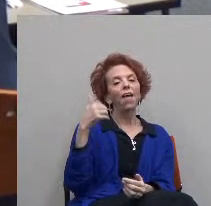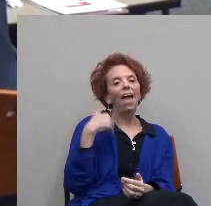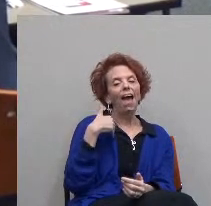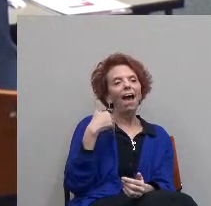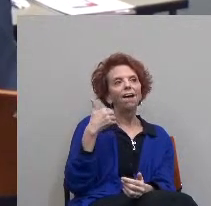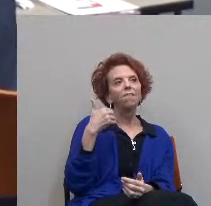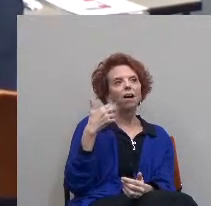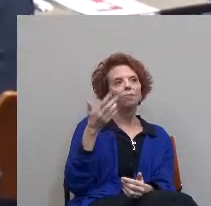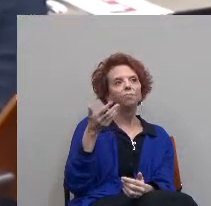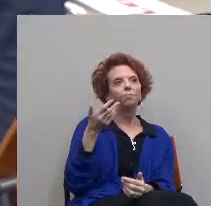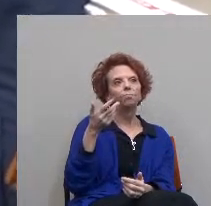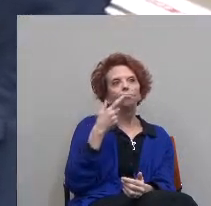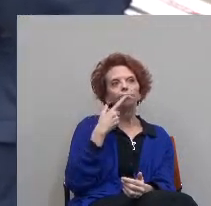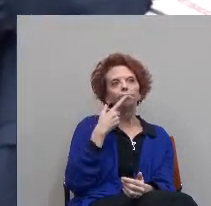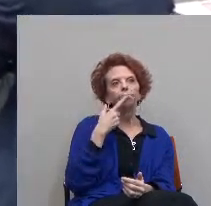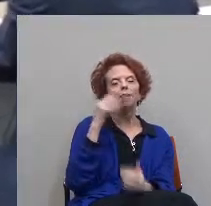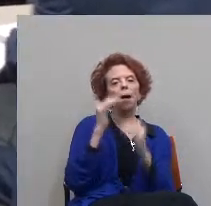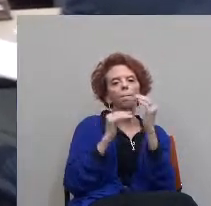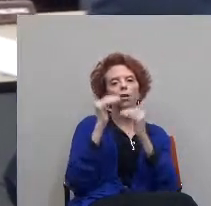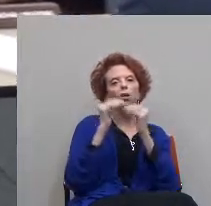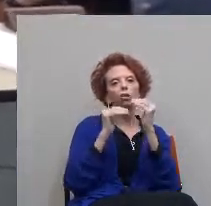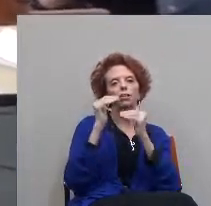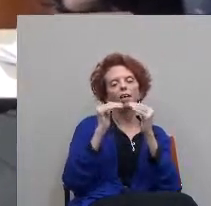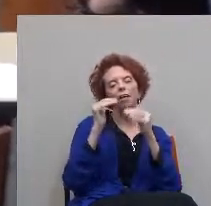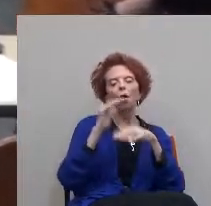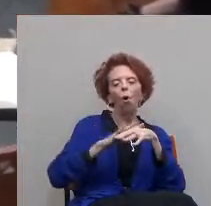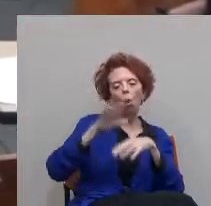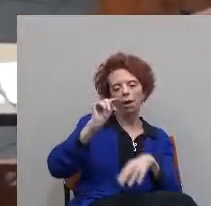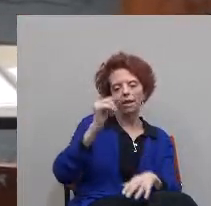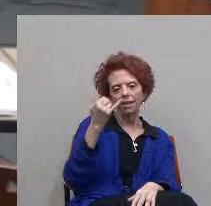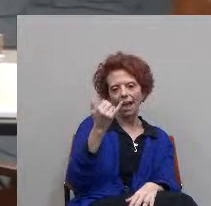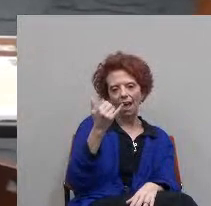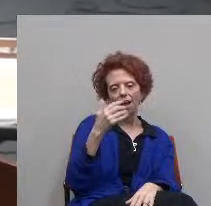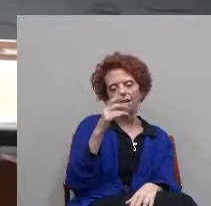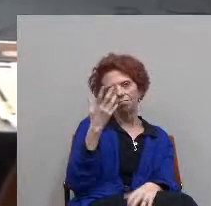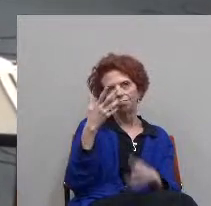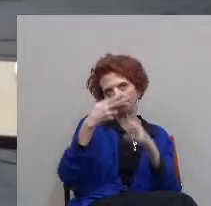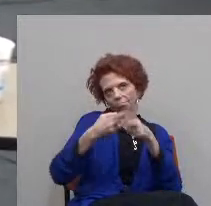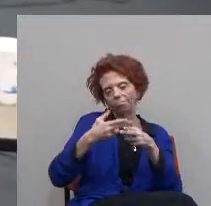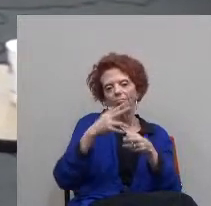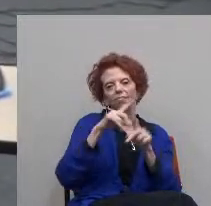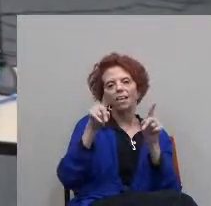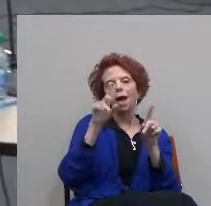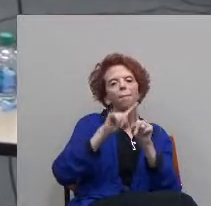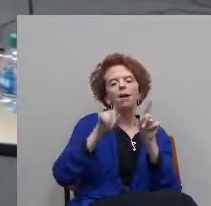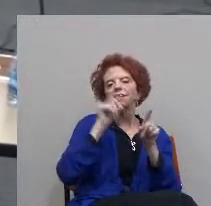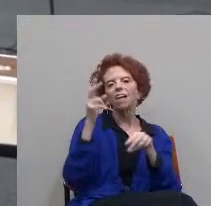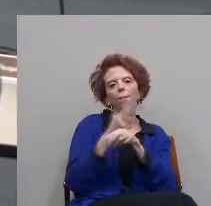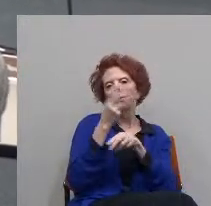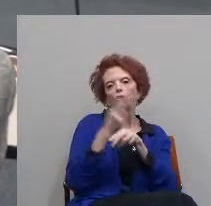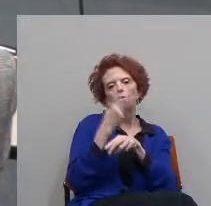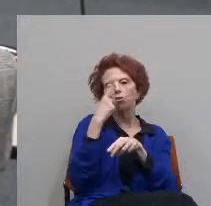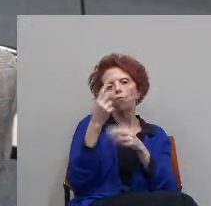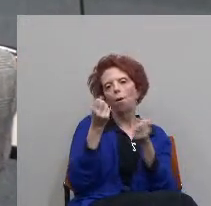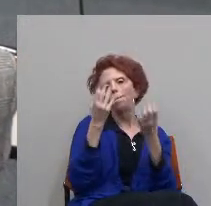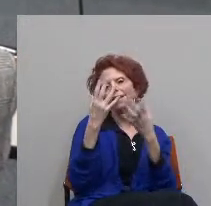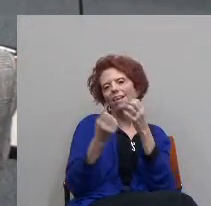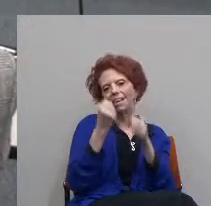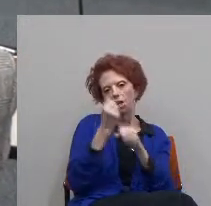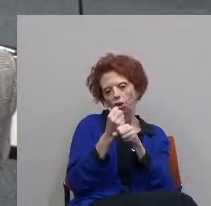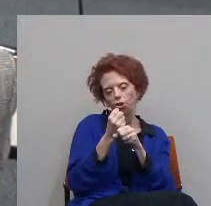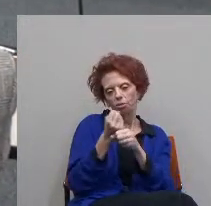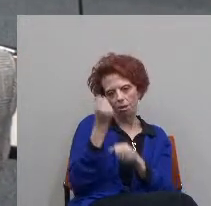a piece of, or there's a building structure on it, if we can call it that. But it has not been used in many years, I'm